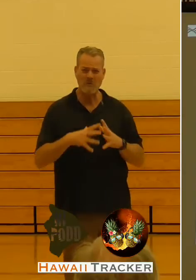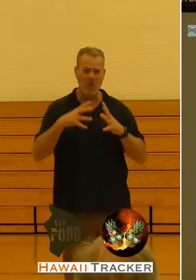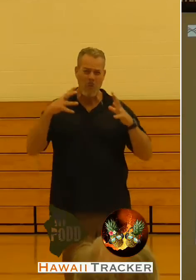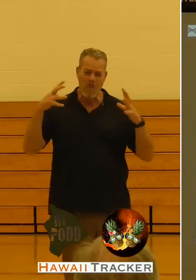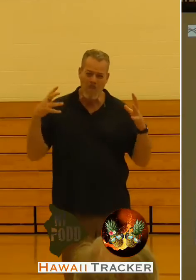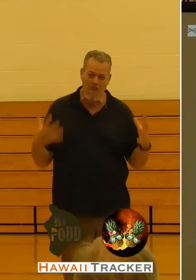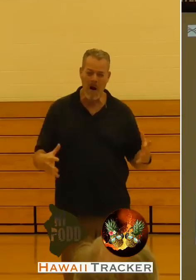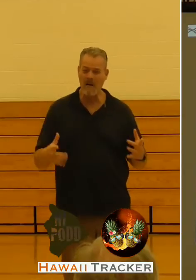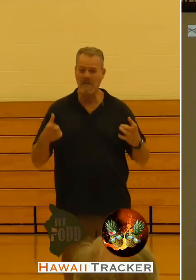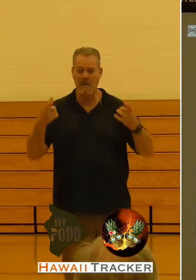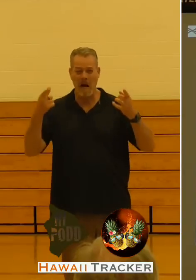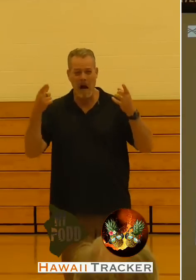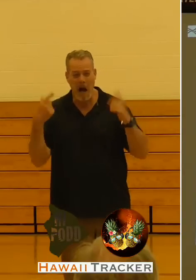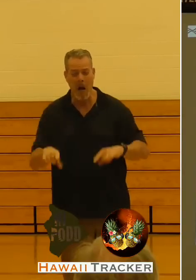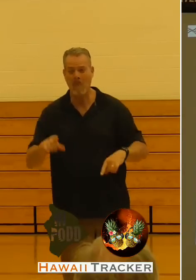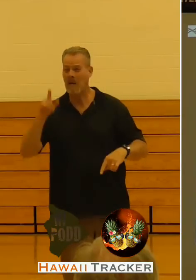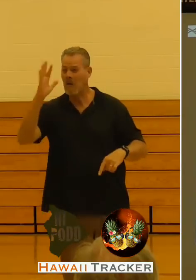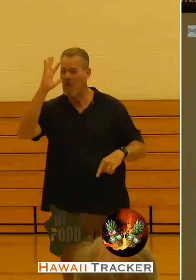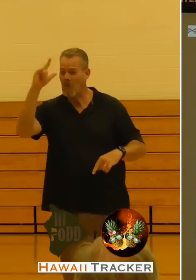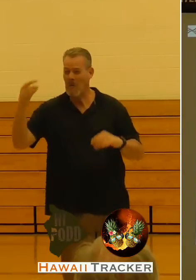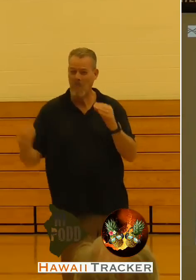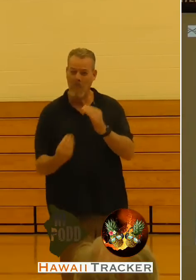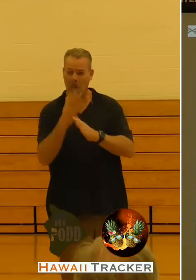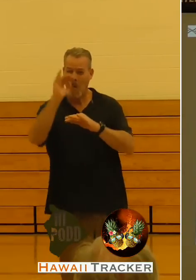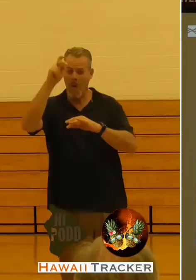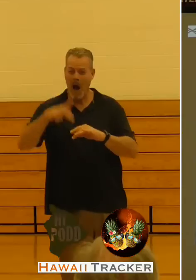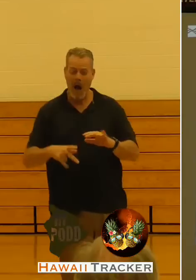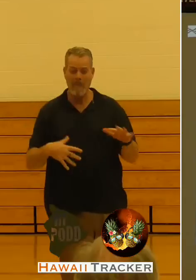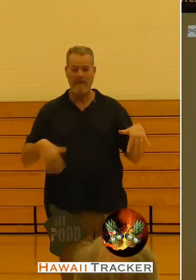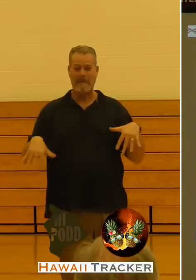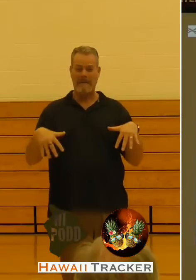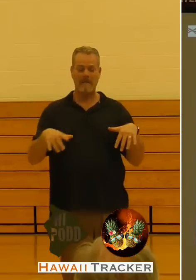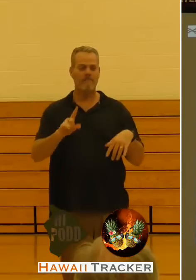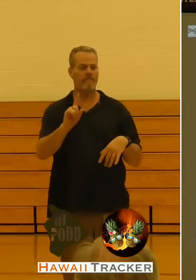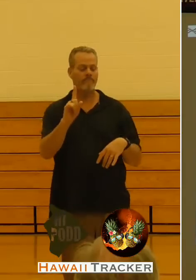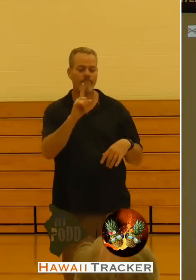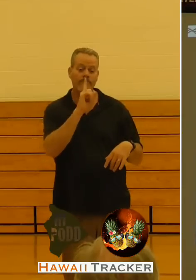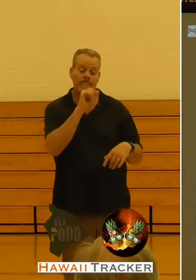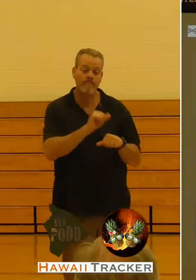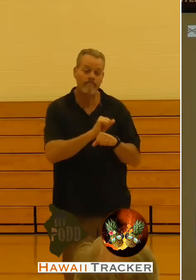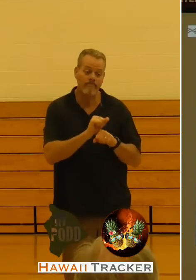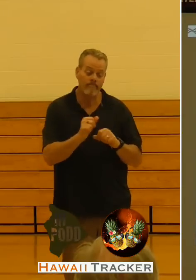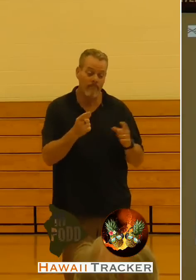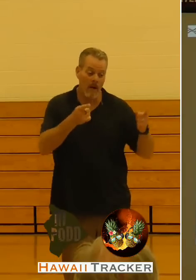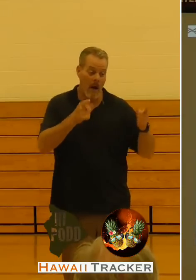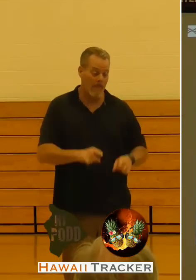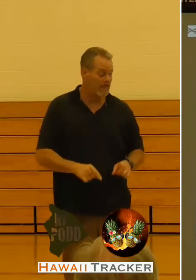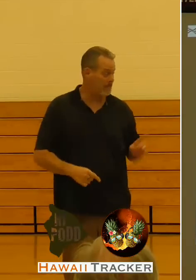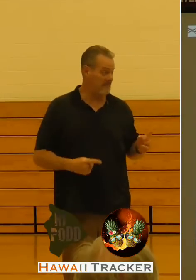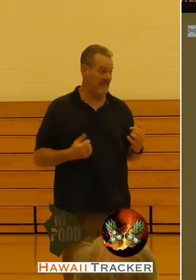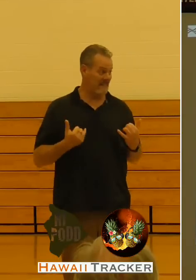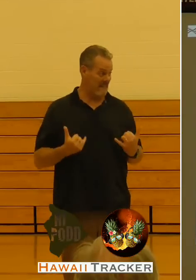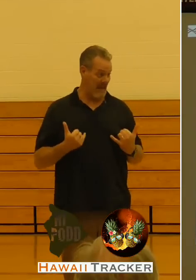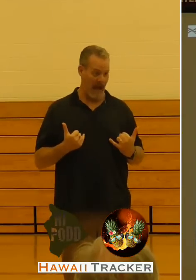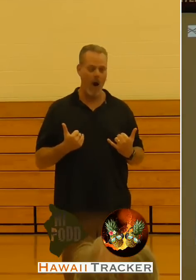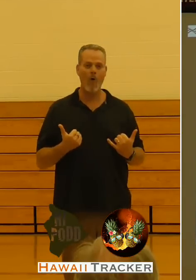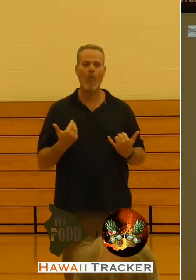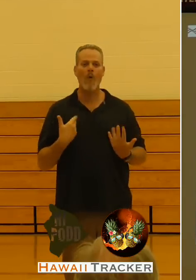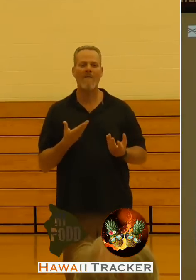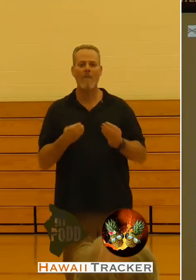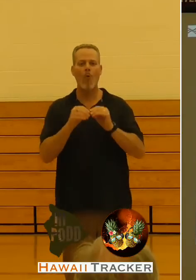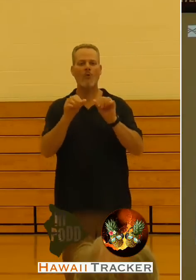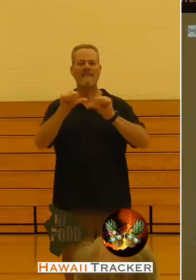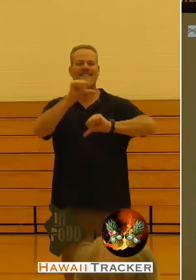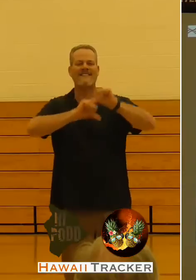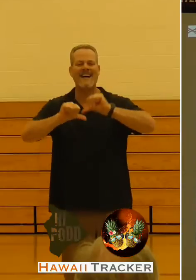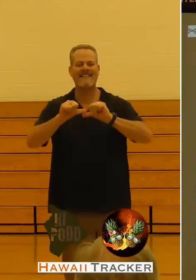smokes, the volcano's gonna blow up. The deal is, what we have now is we have more